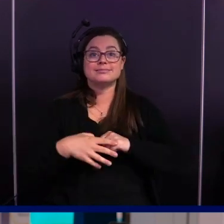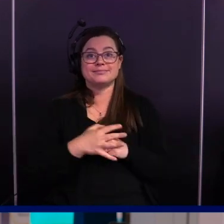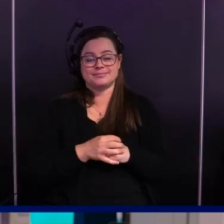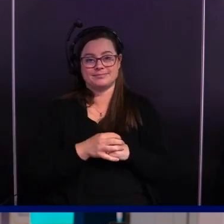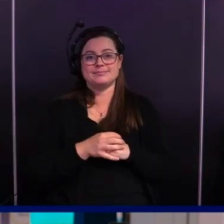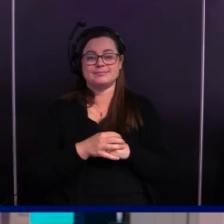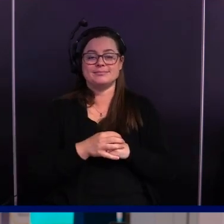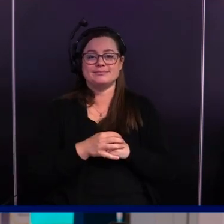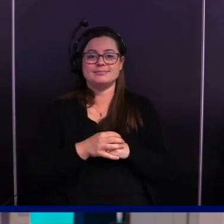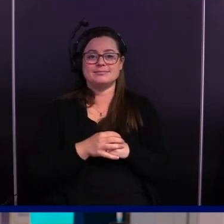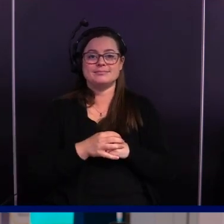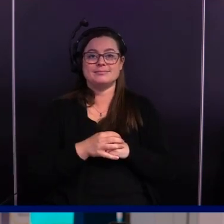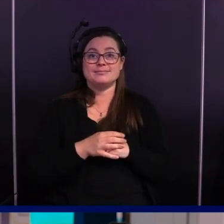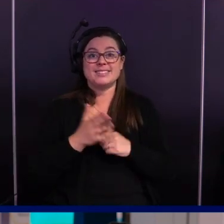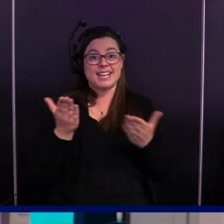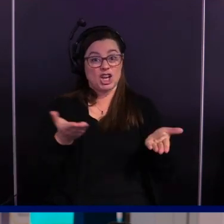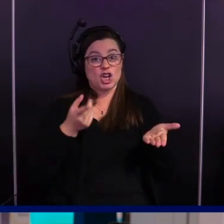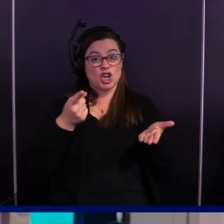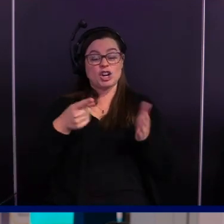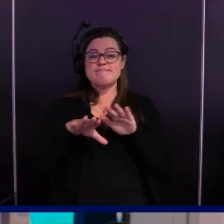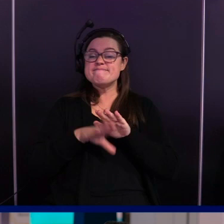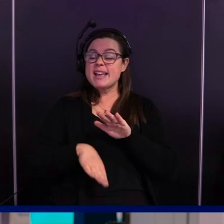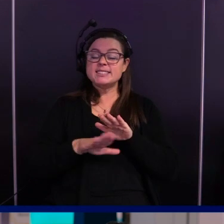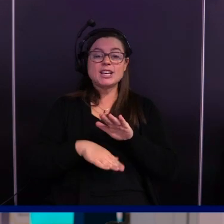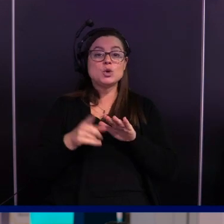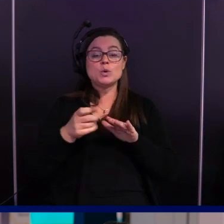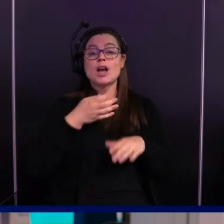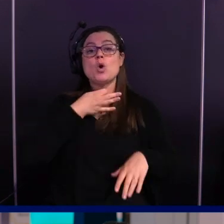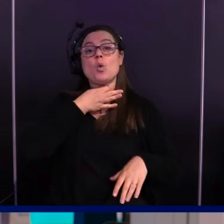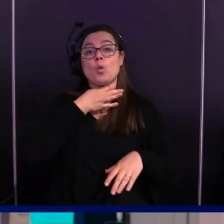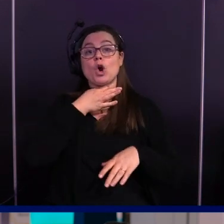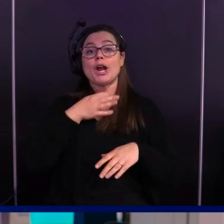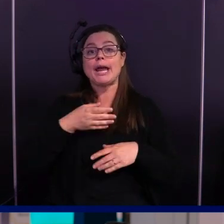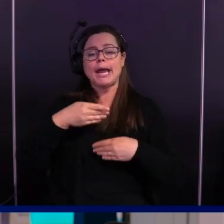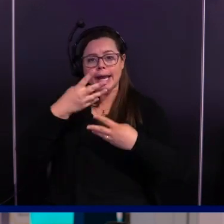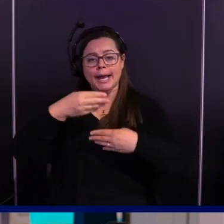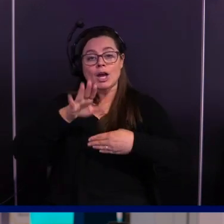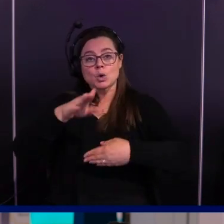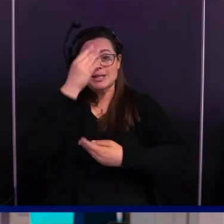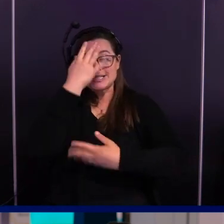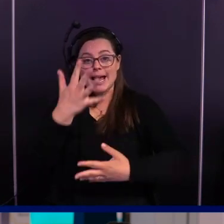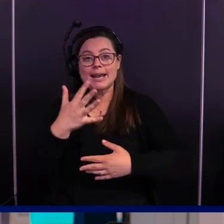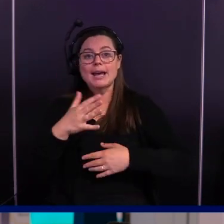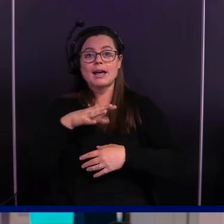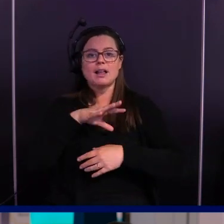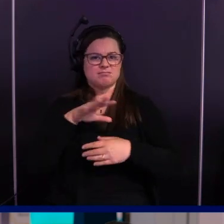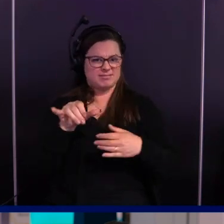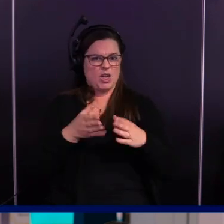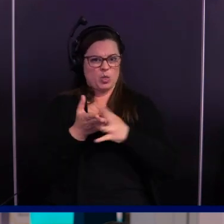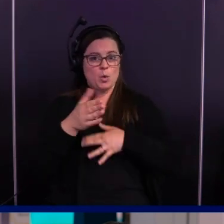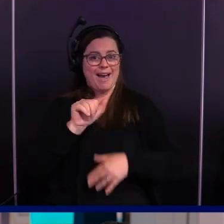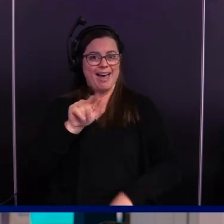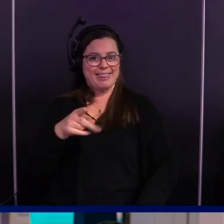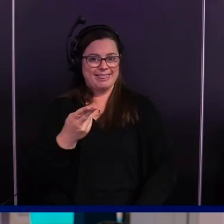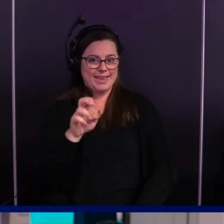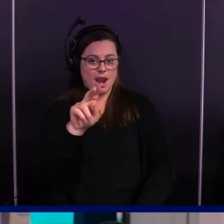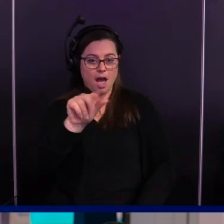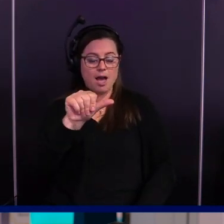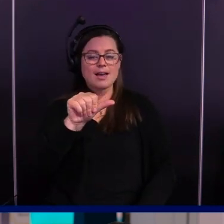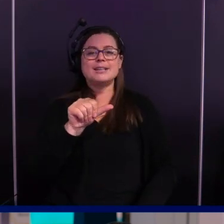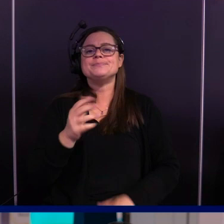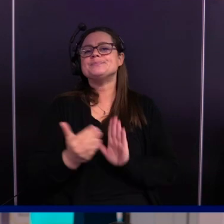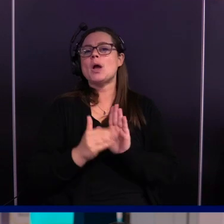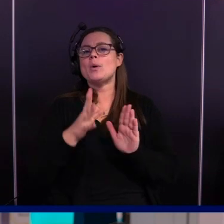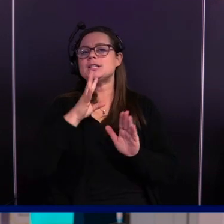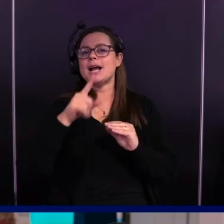can do the thing. You can basically query the data, what I shown in the earlier slide, Athena. And then again, I want to talk about